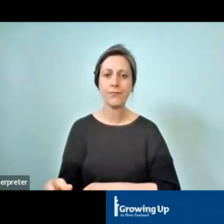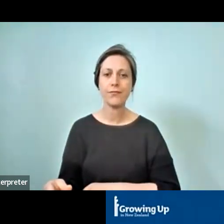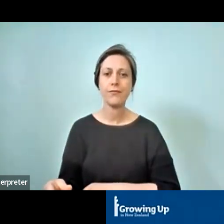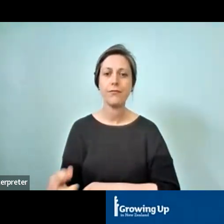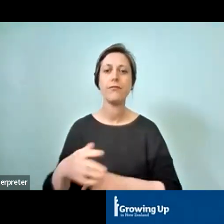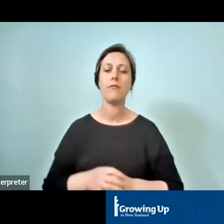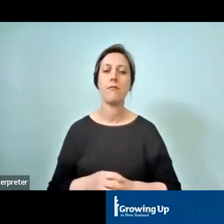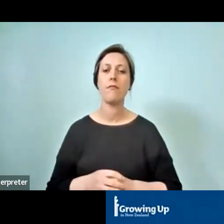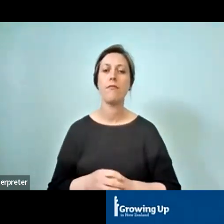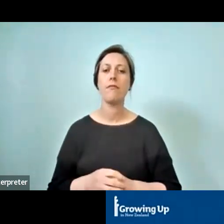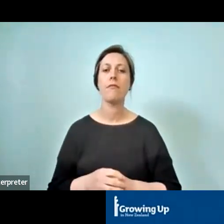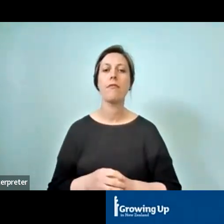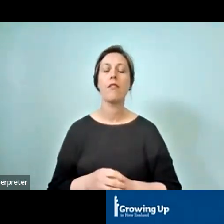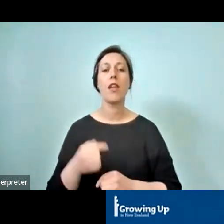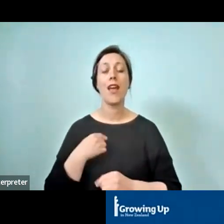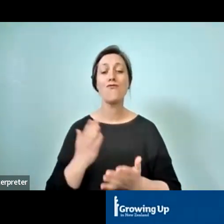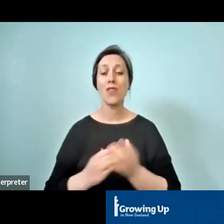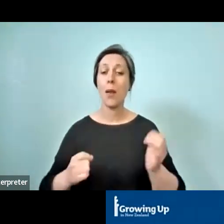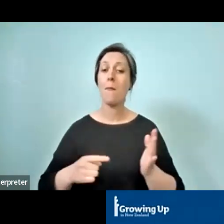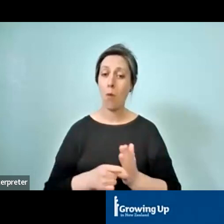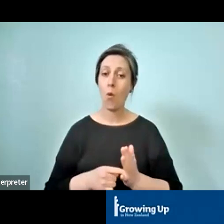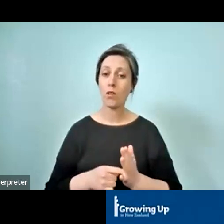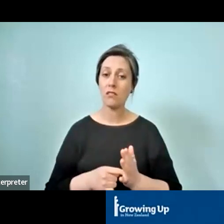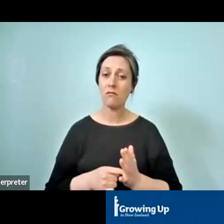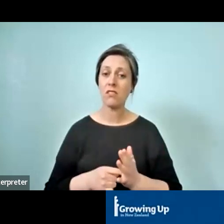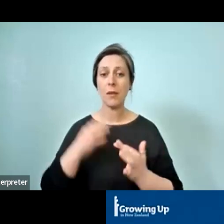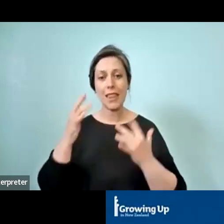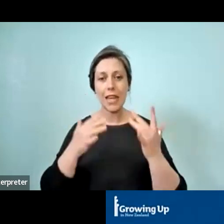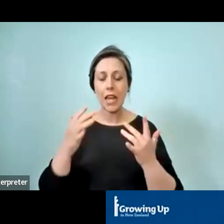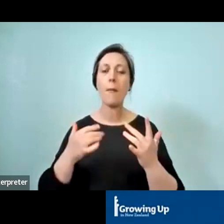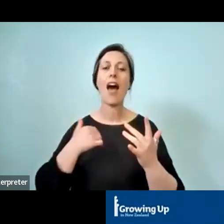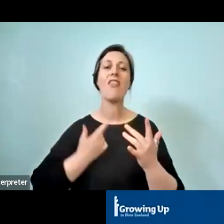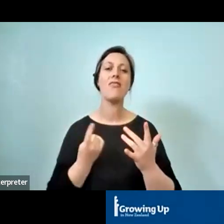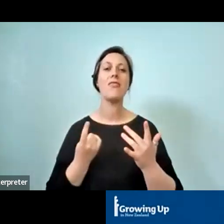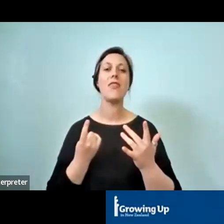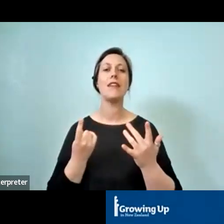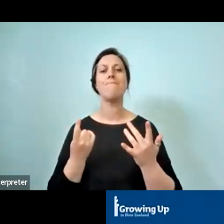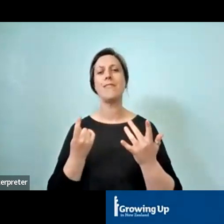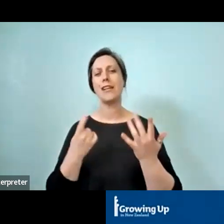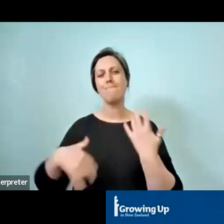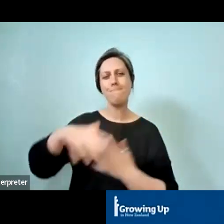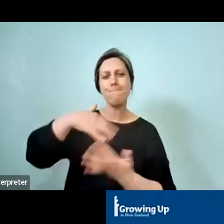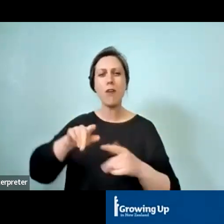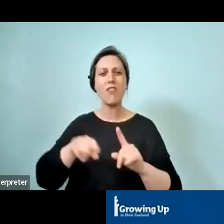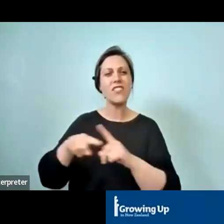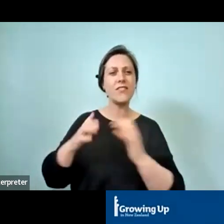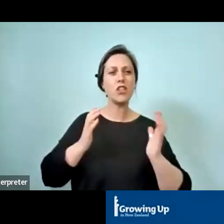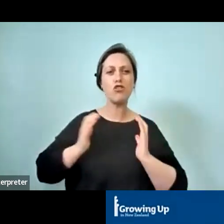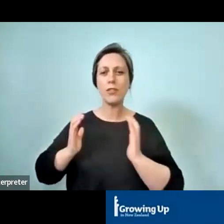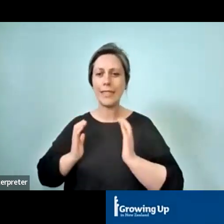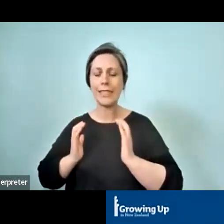important thinking to be done around the sort of intersection of all of those stresses in these groups of young